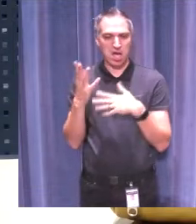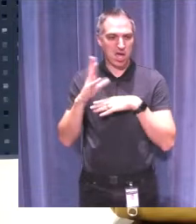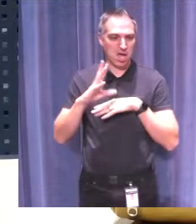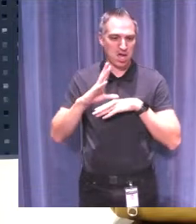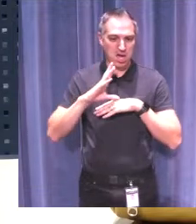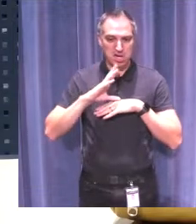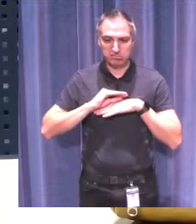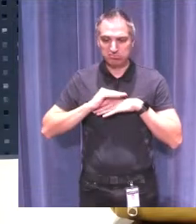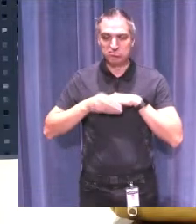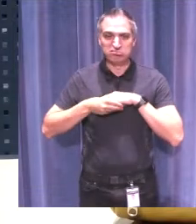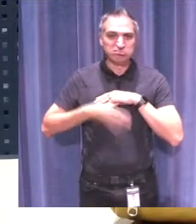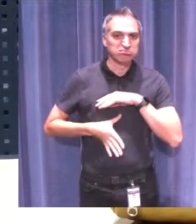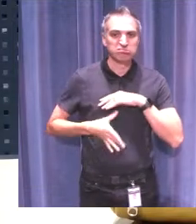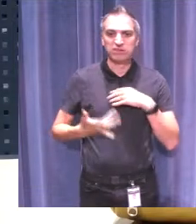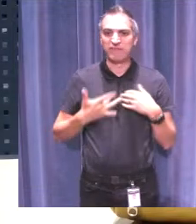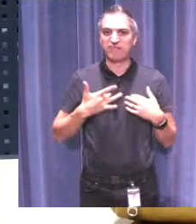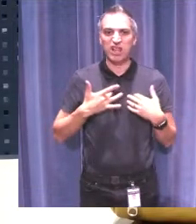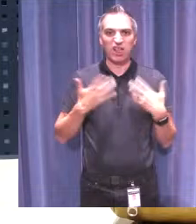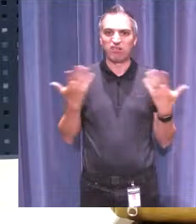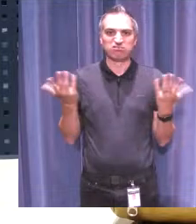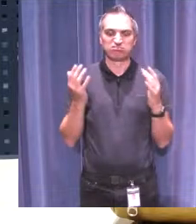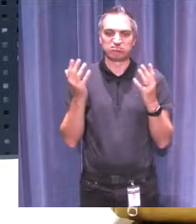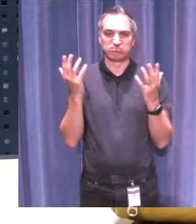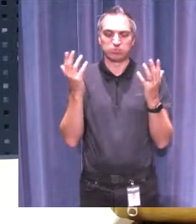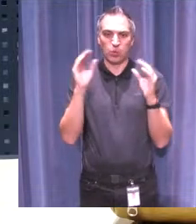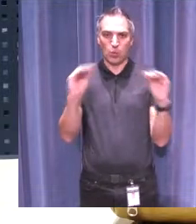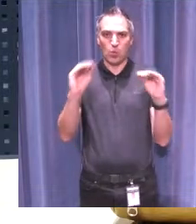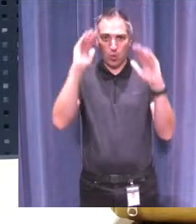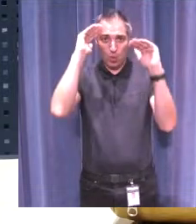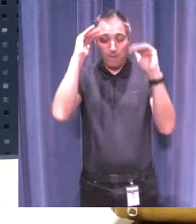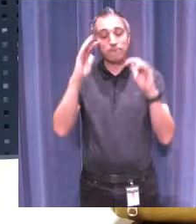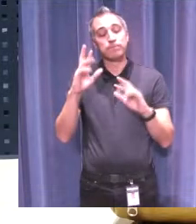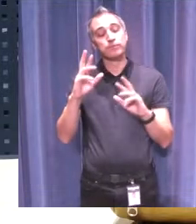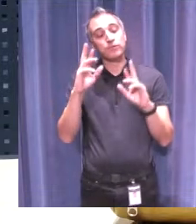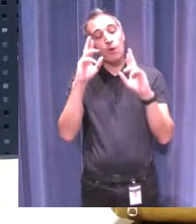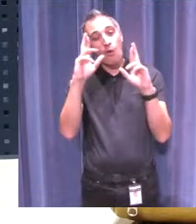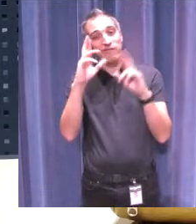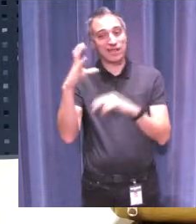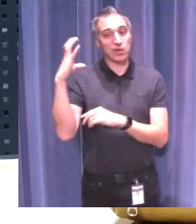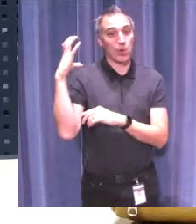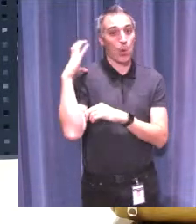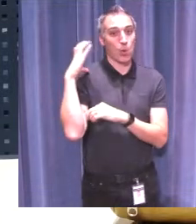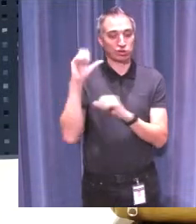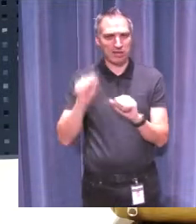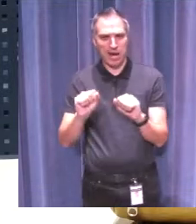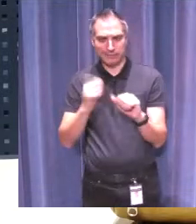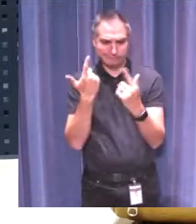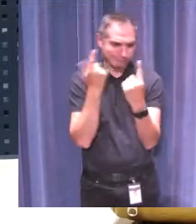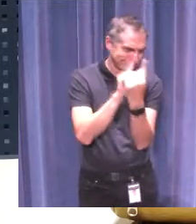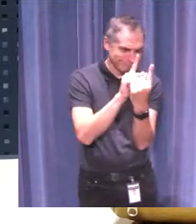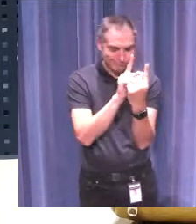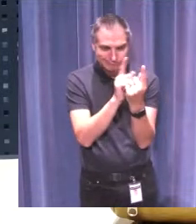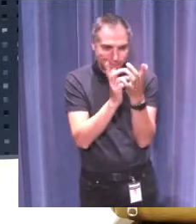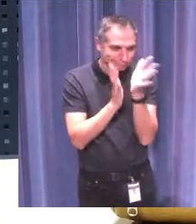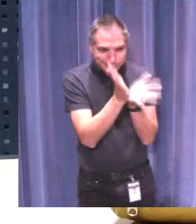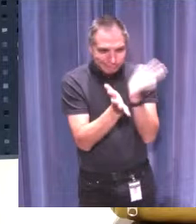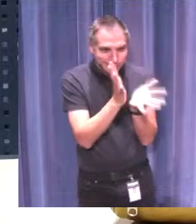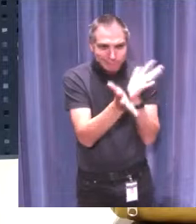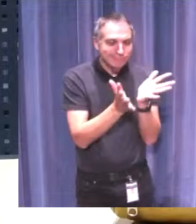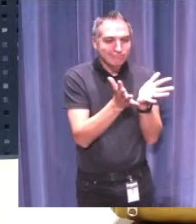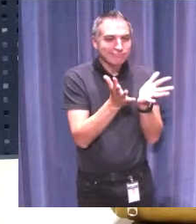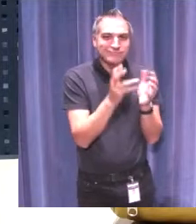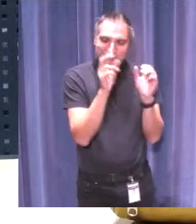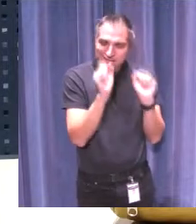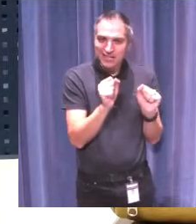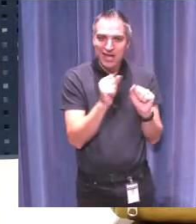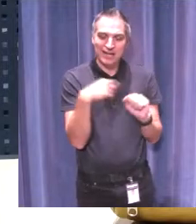not any good? Well, hopefully coaches, you get right in there and you talk them up, give them something they